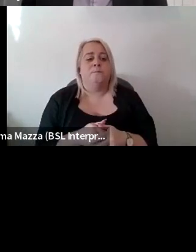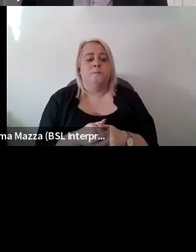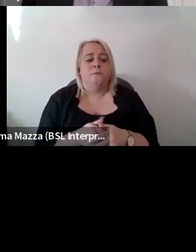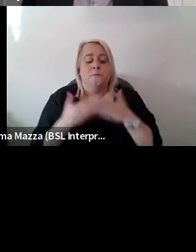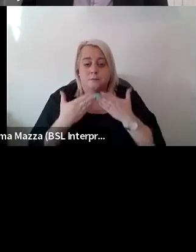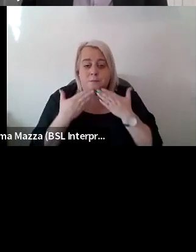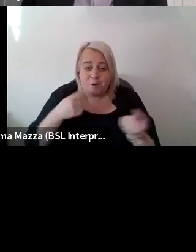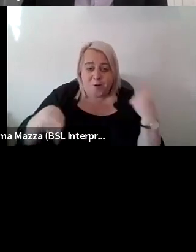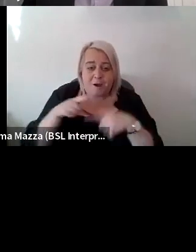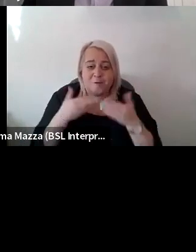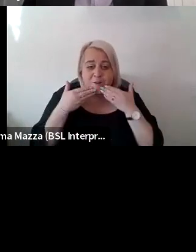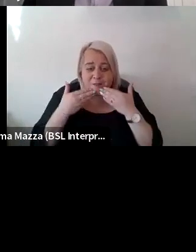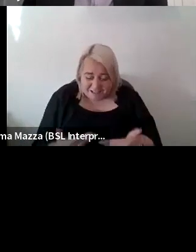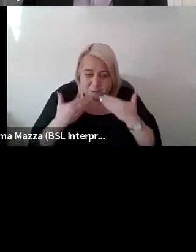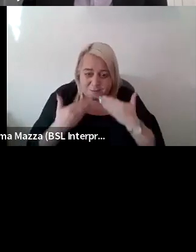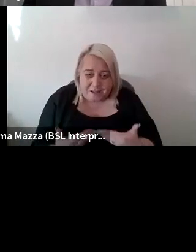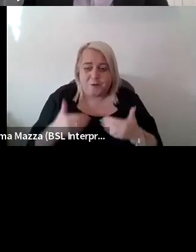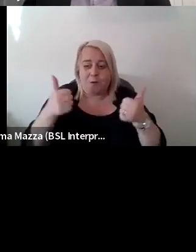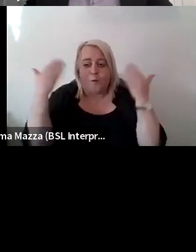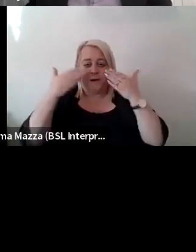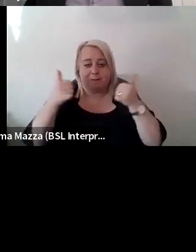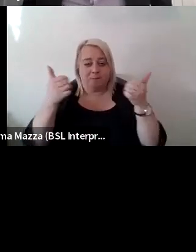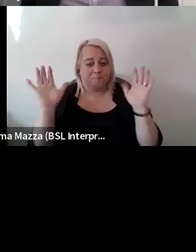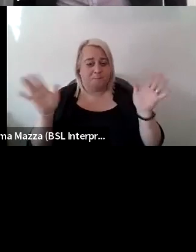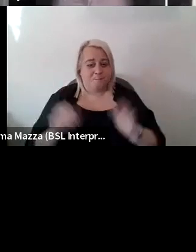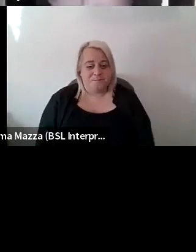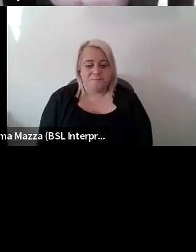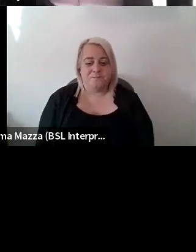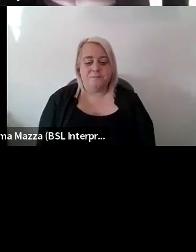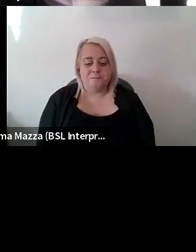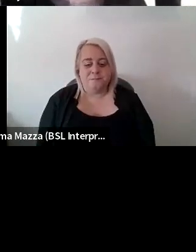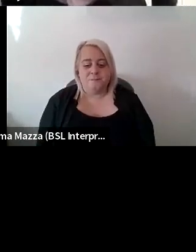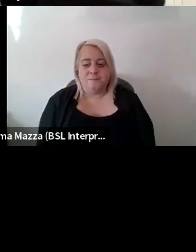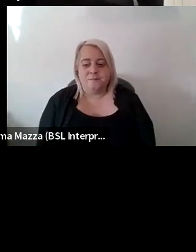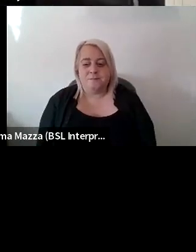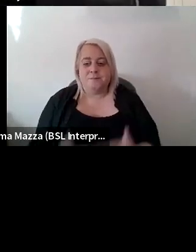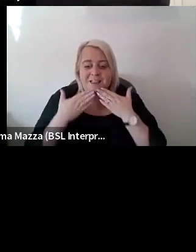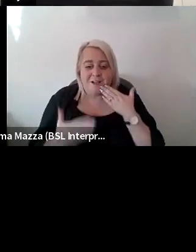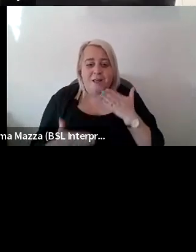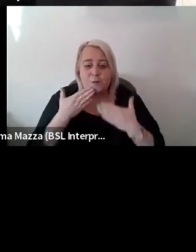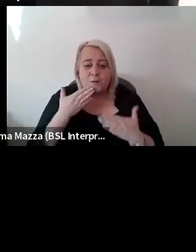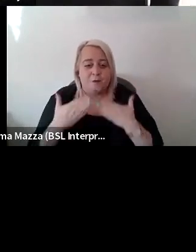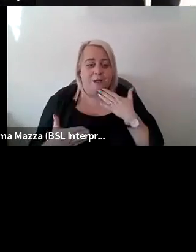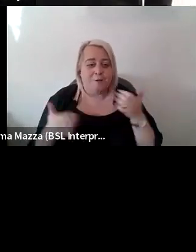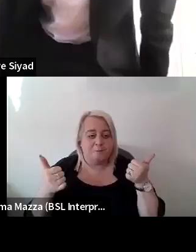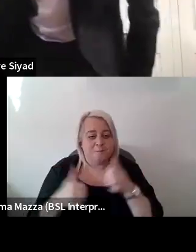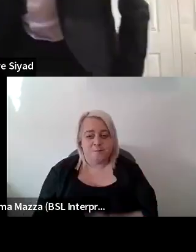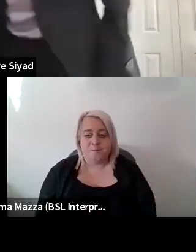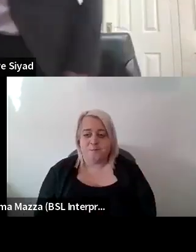say thank you, everyone, and have a good evening. Thanks. Bye. Thank you. It was lovely. Thank you. Yes. Bye-bye now.